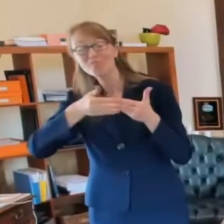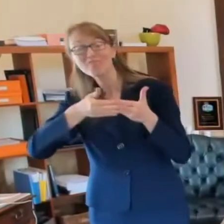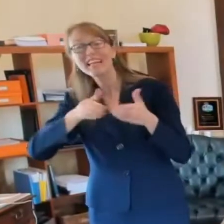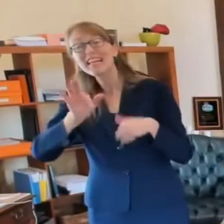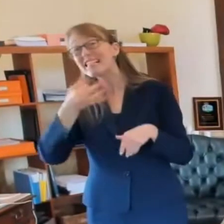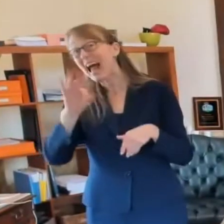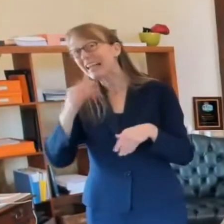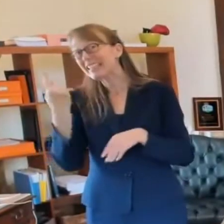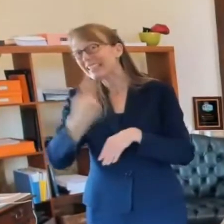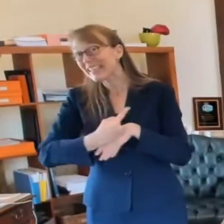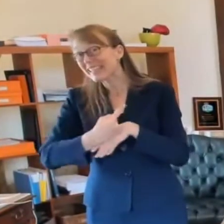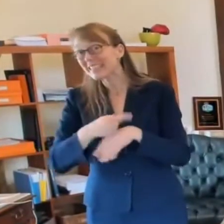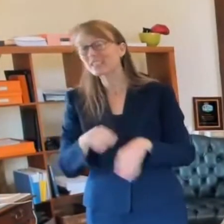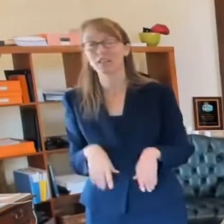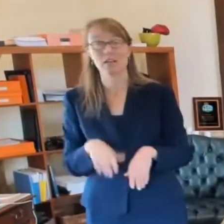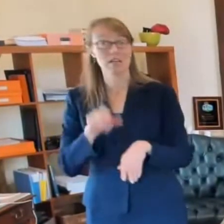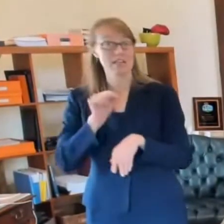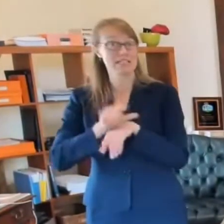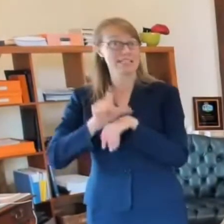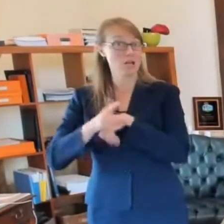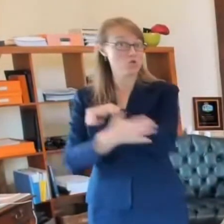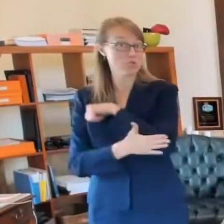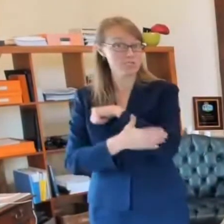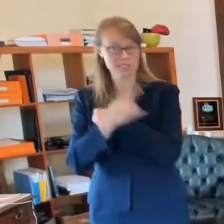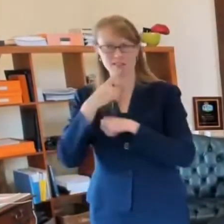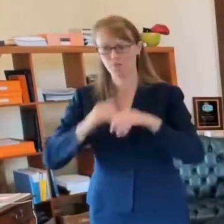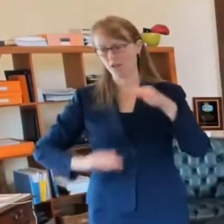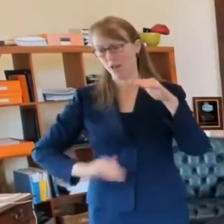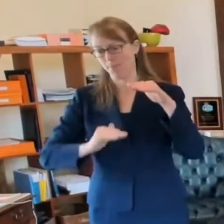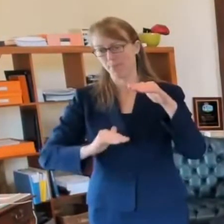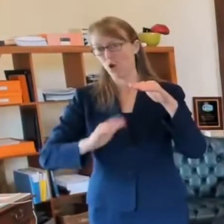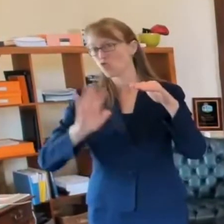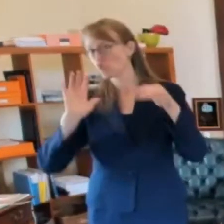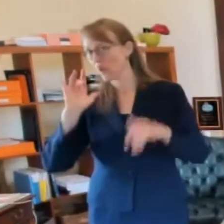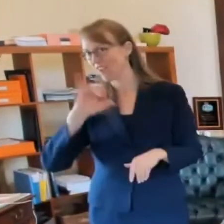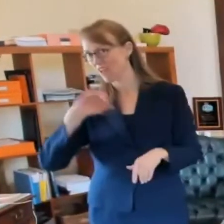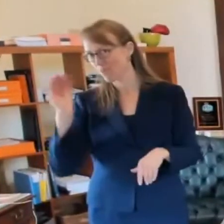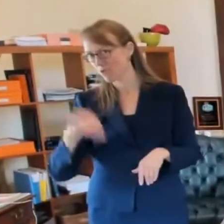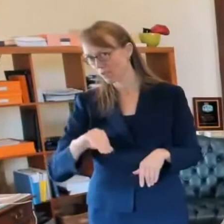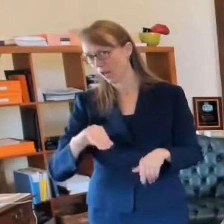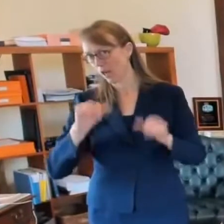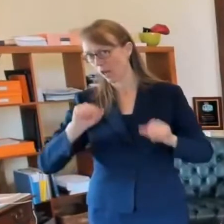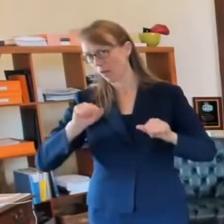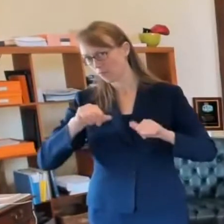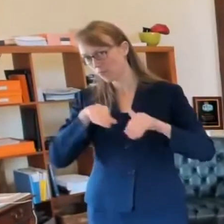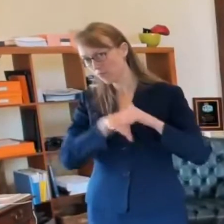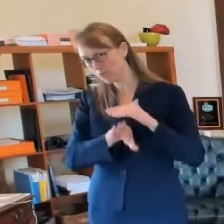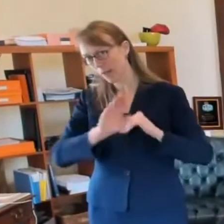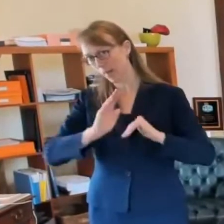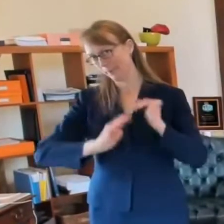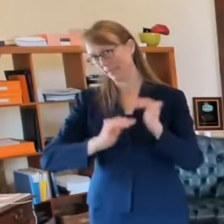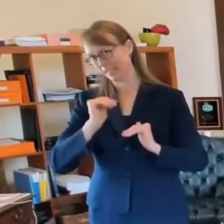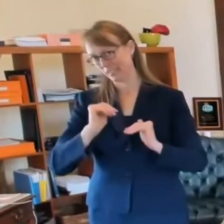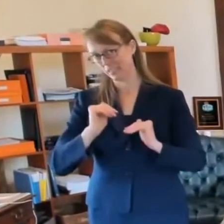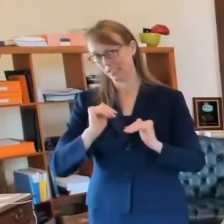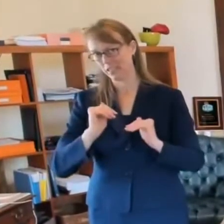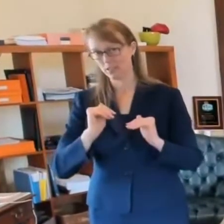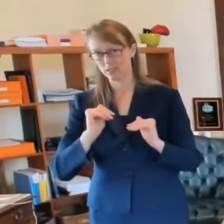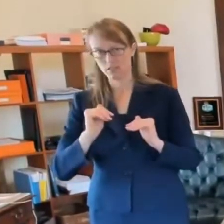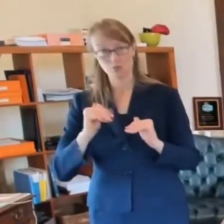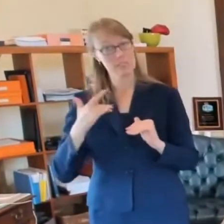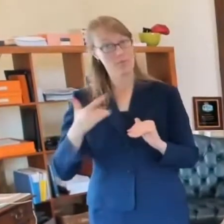County announced today, 25% capacity limits. He's curious what the capacity limits are going to be or